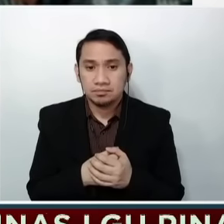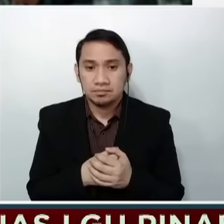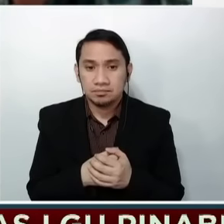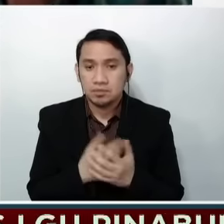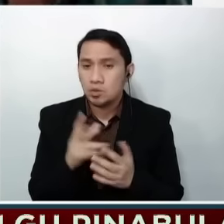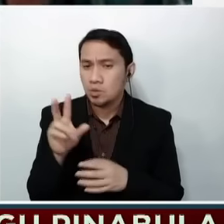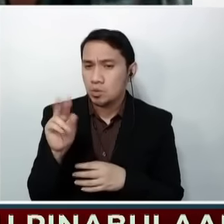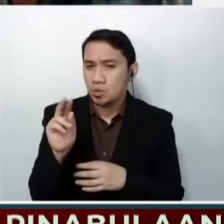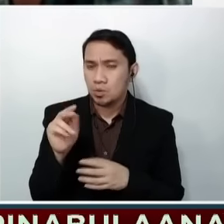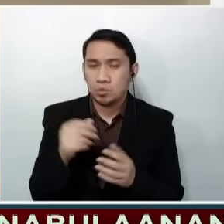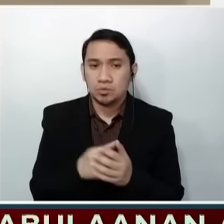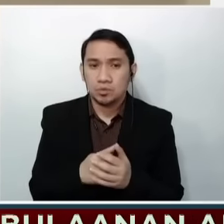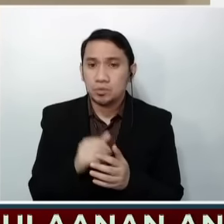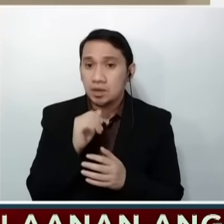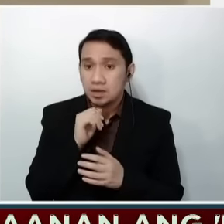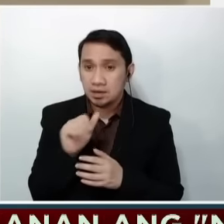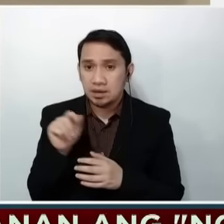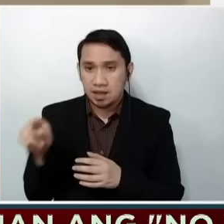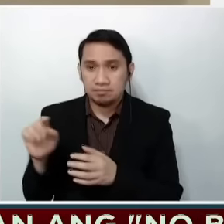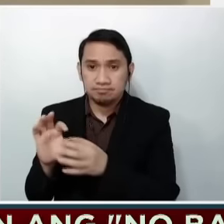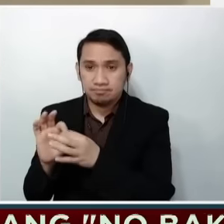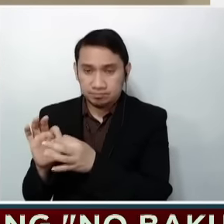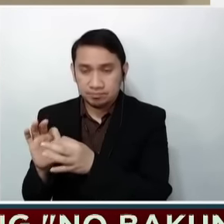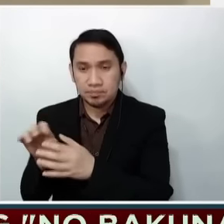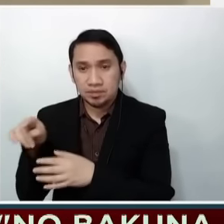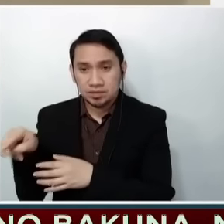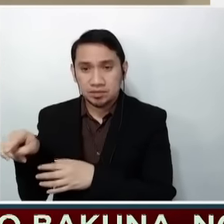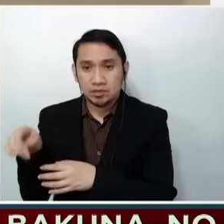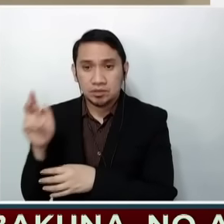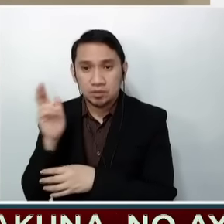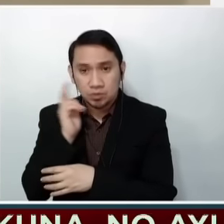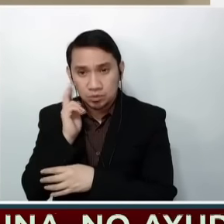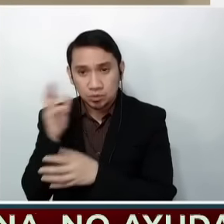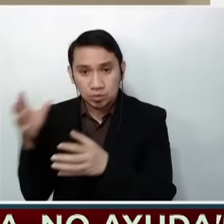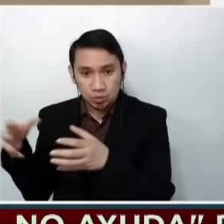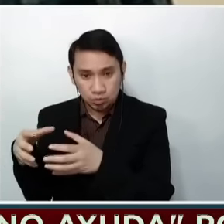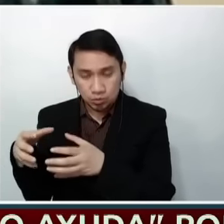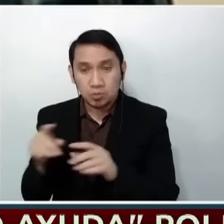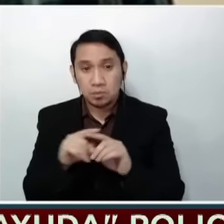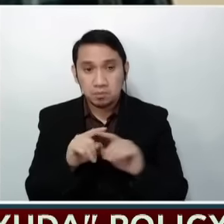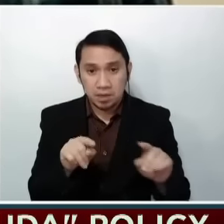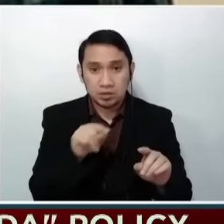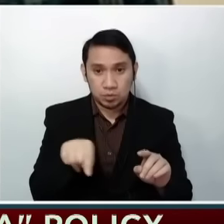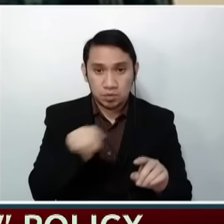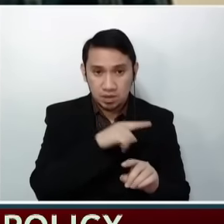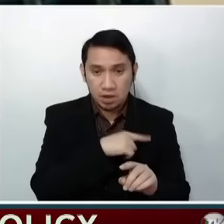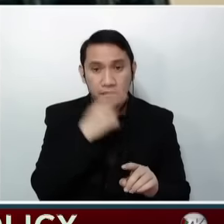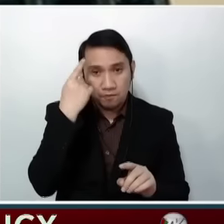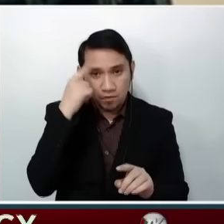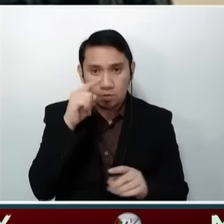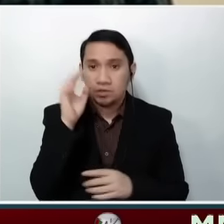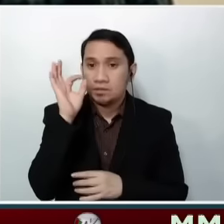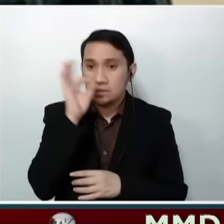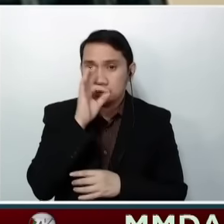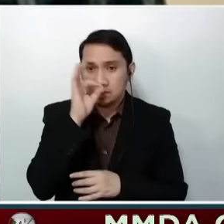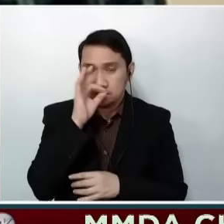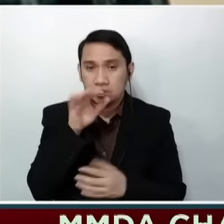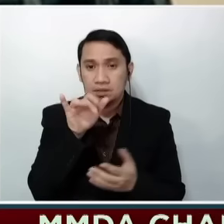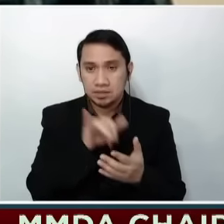we're not pro-administration. We are not pro-opposition. We are pro-Filipino. That's first